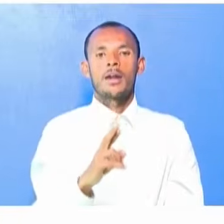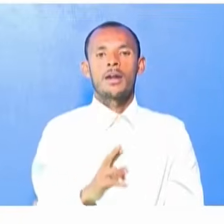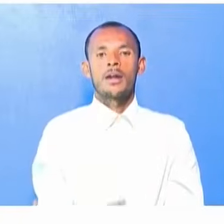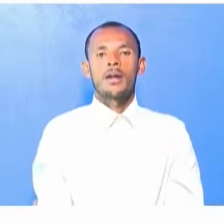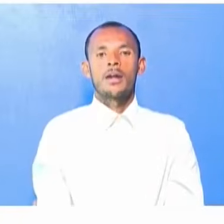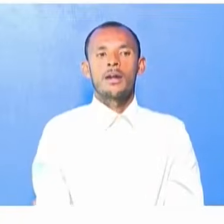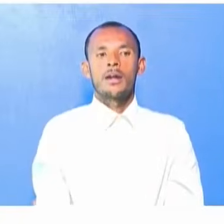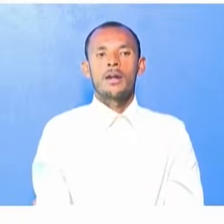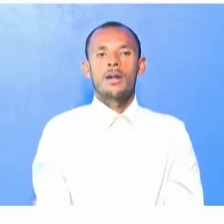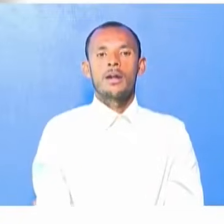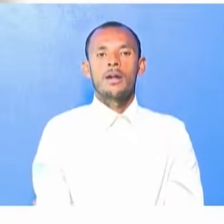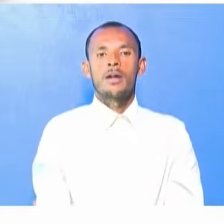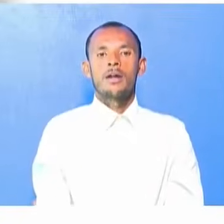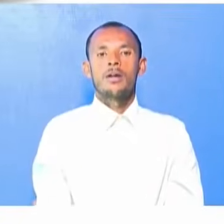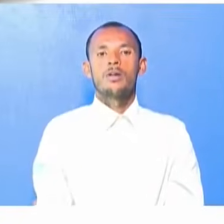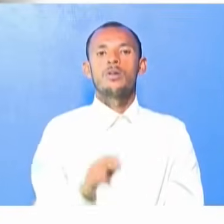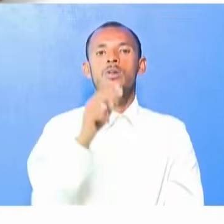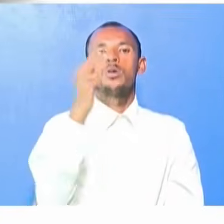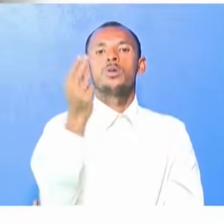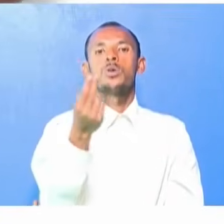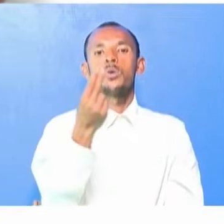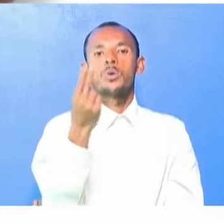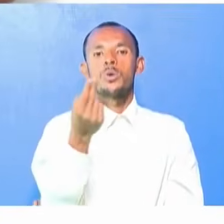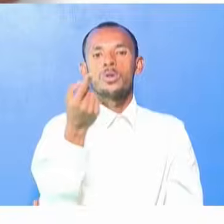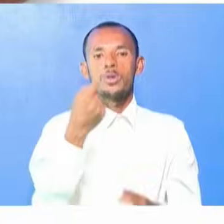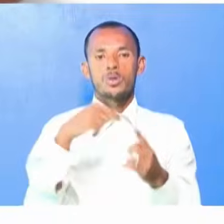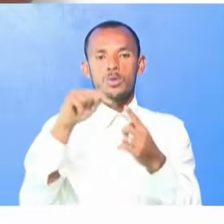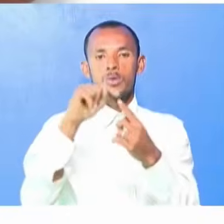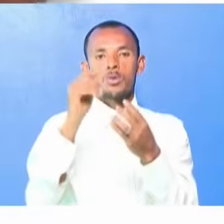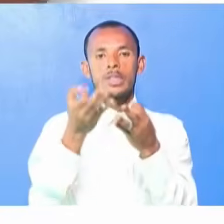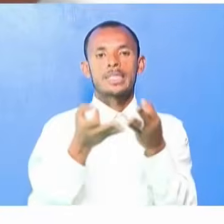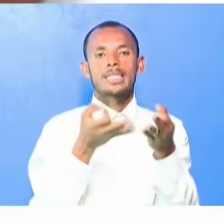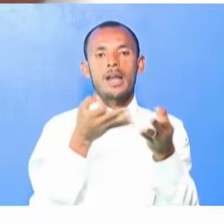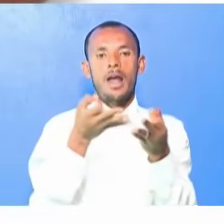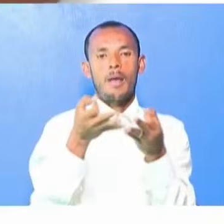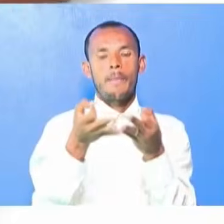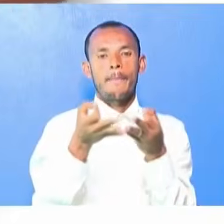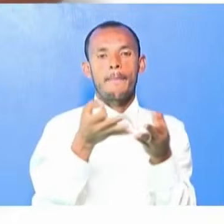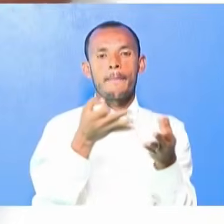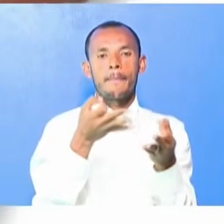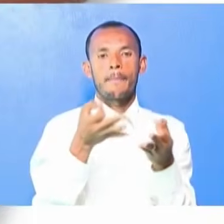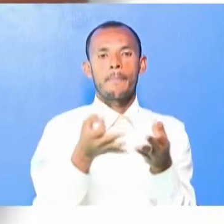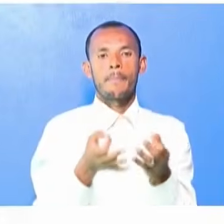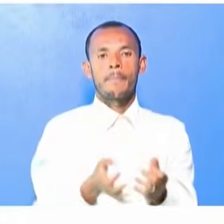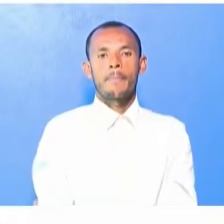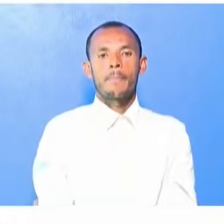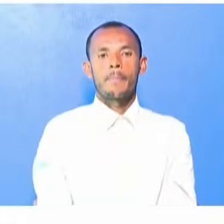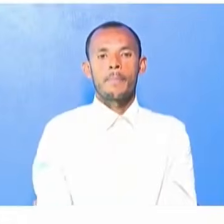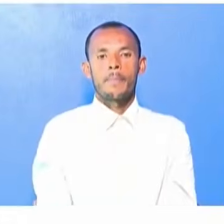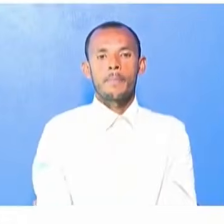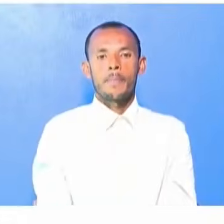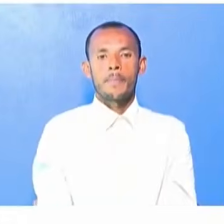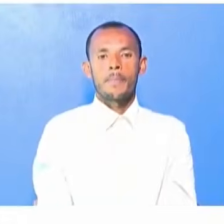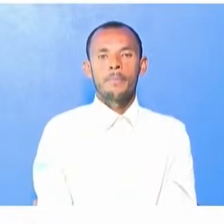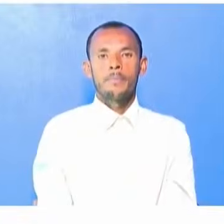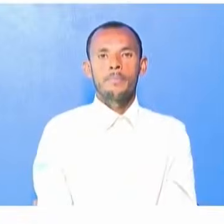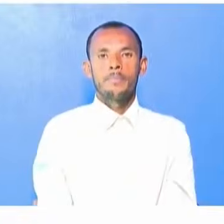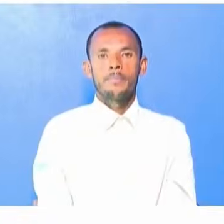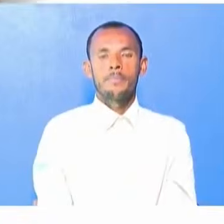used to describe describe